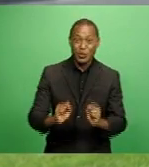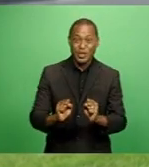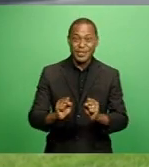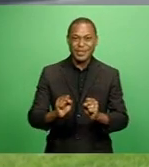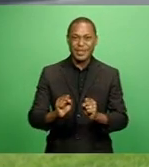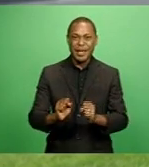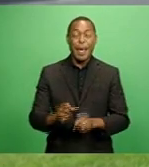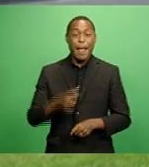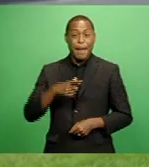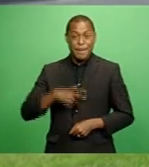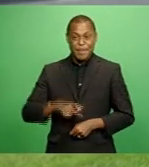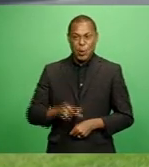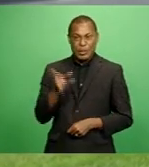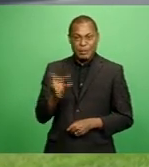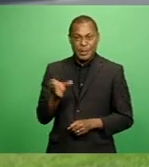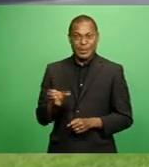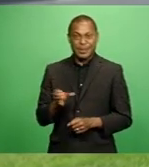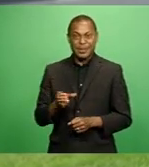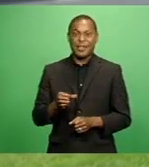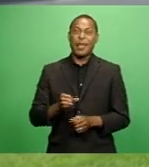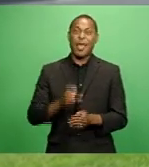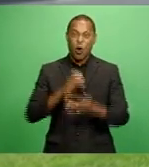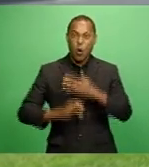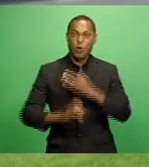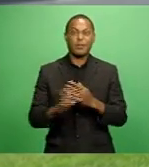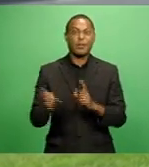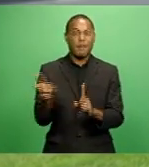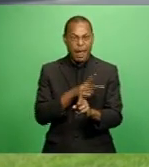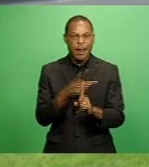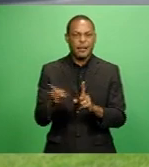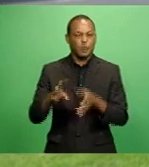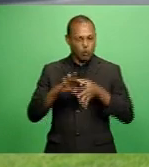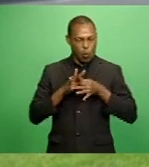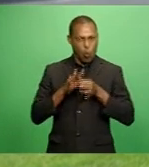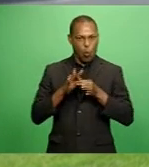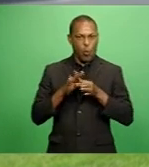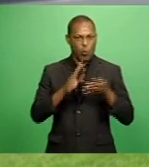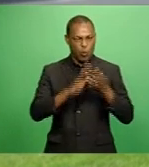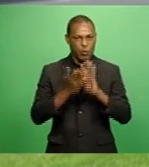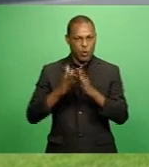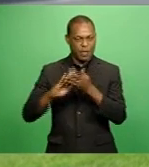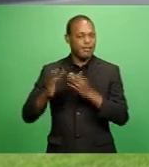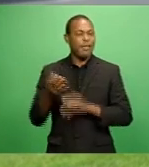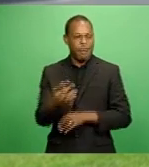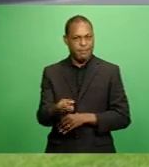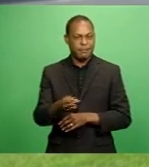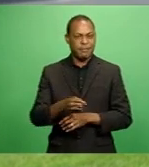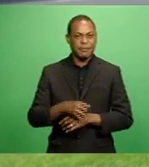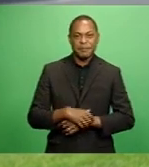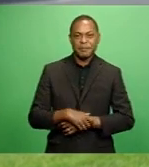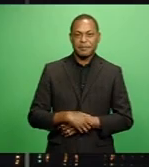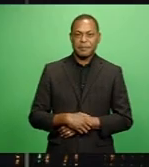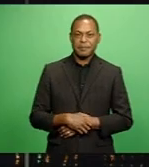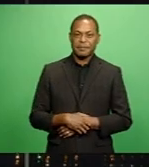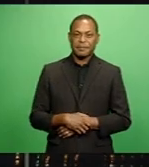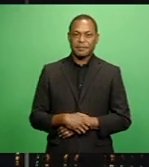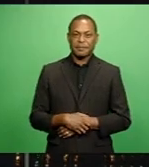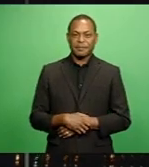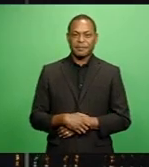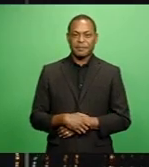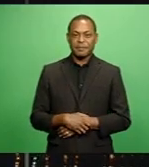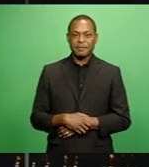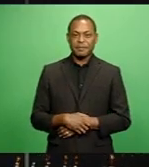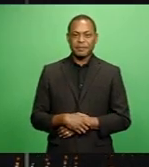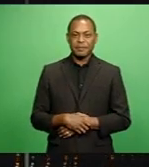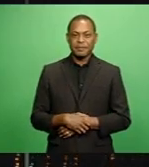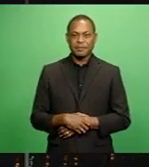the perpetrators are not strangers. They are from our own communities. Pranita Prakash, FBC News. There